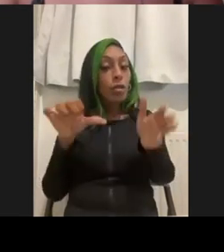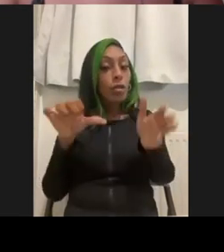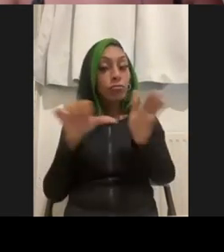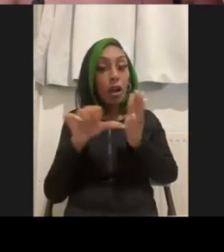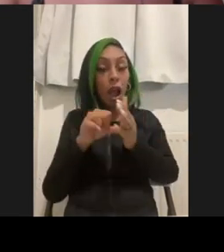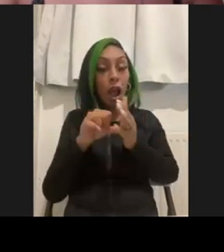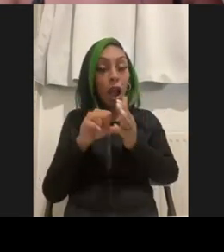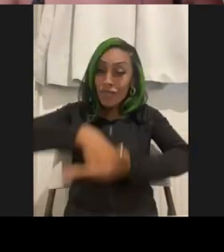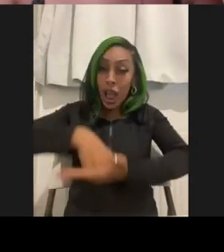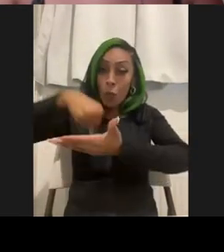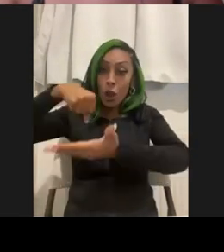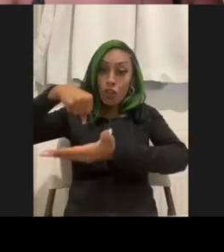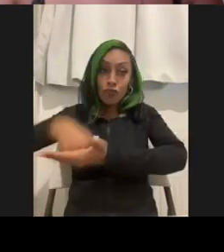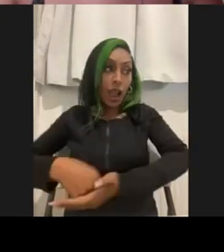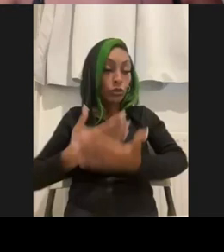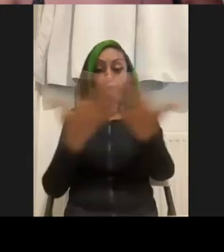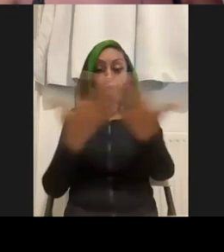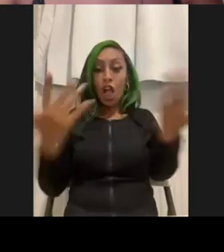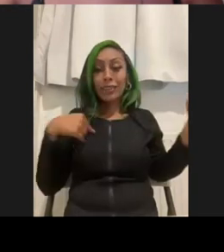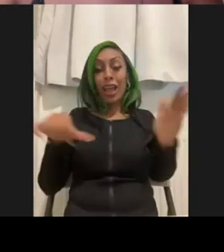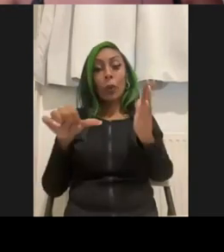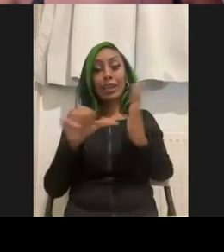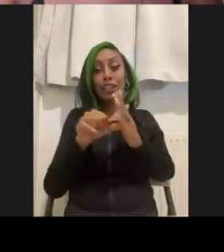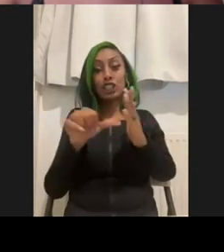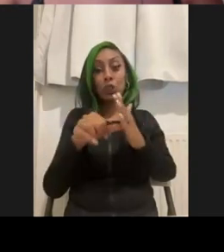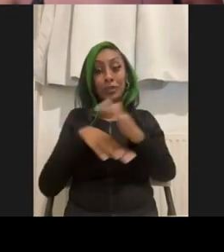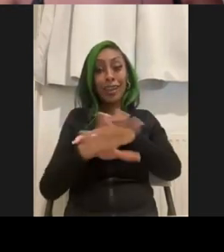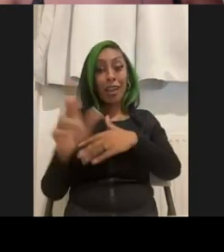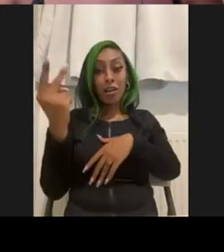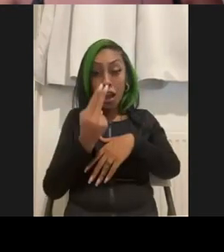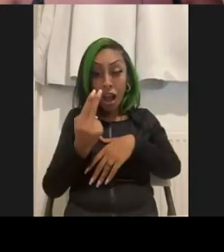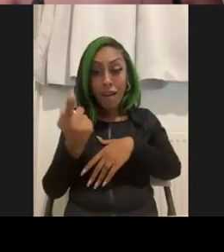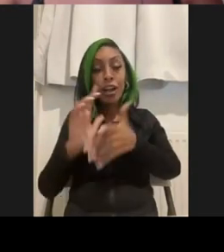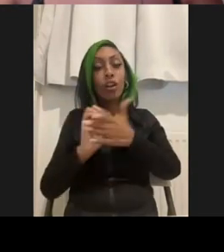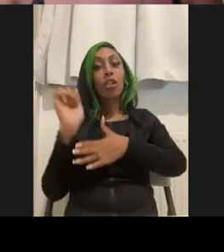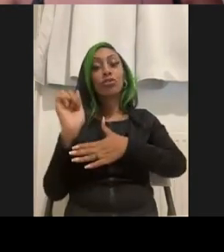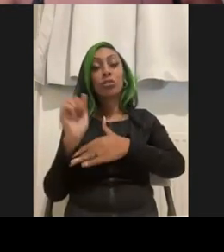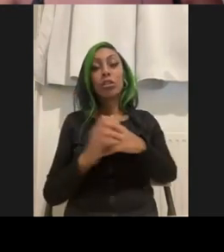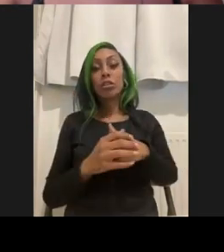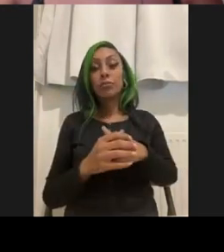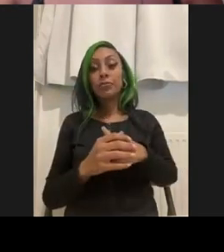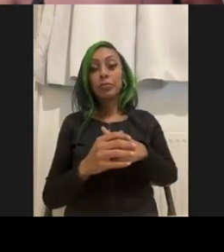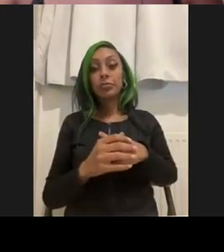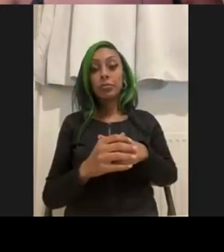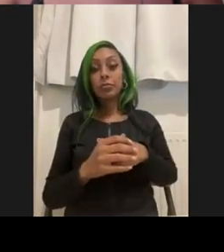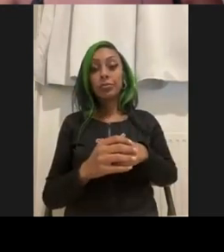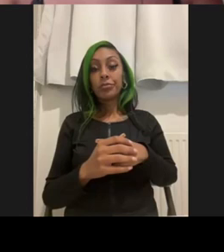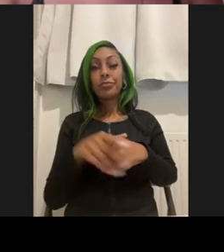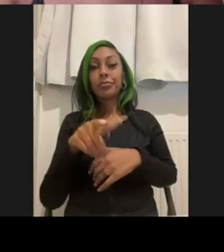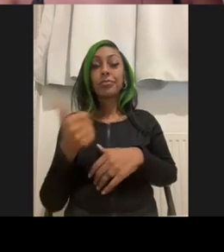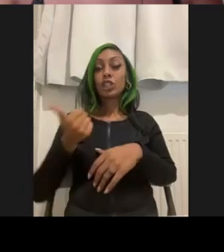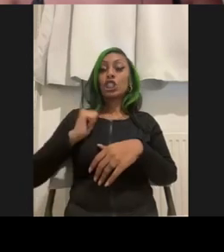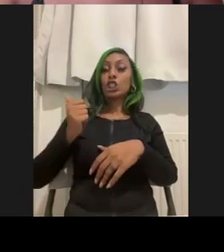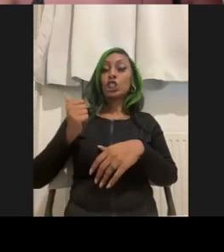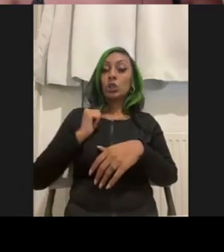the issues that we run into in arts and culture. And shifting that, I guess, assumption that there's one neat